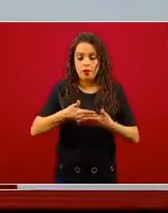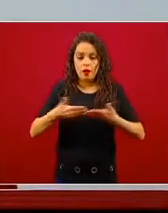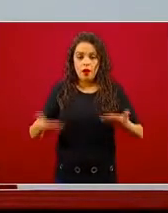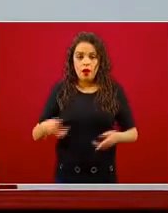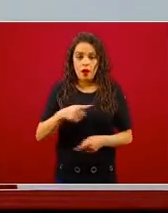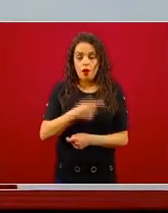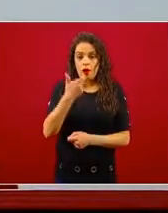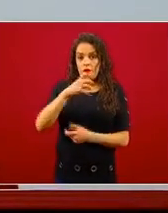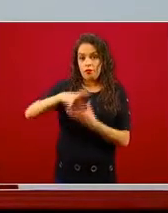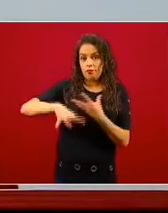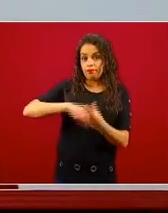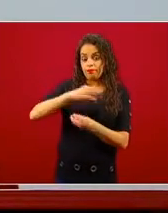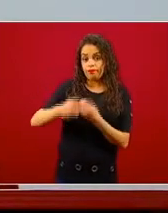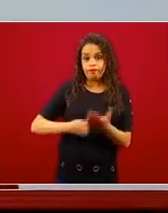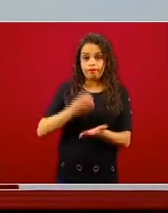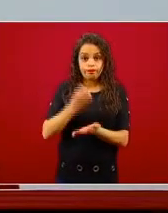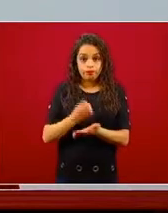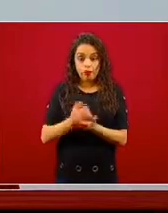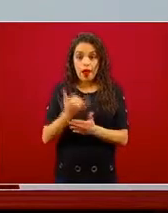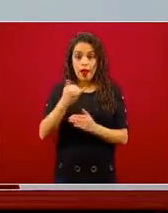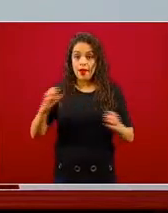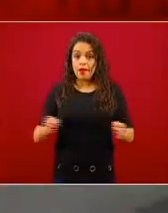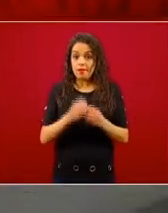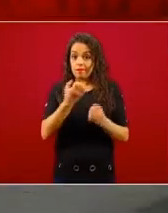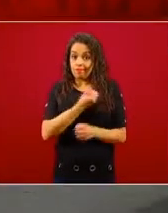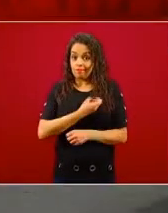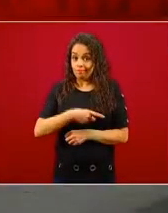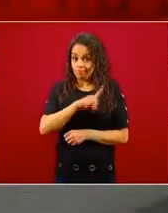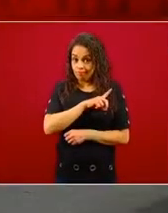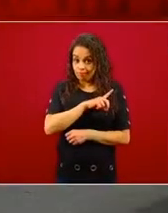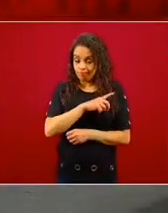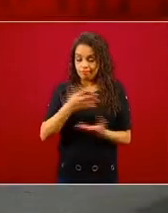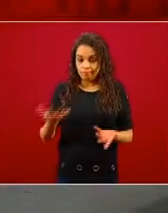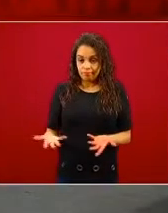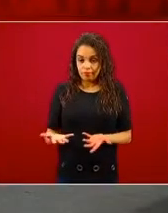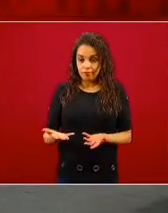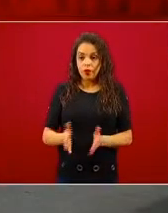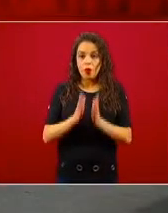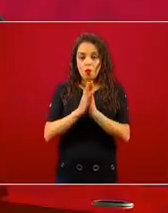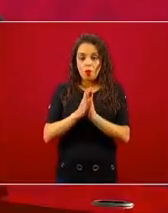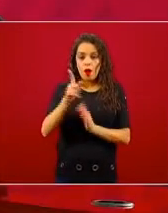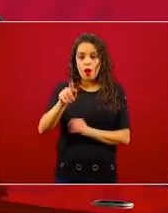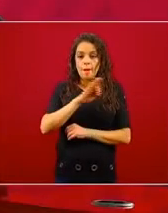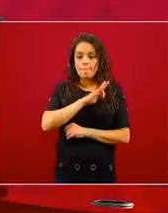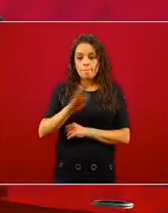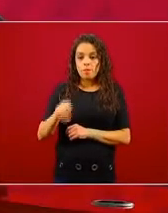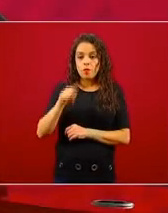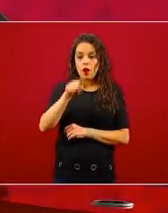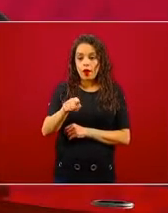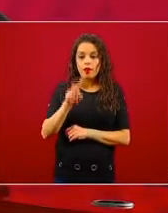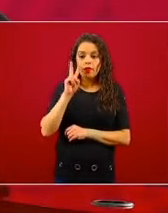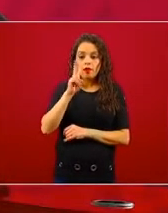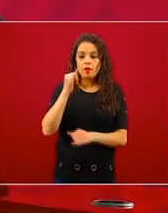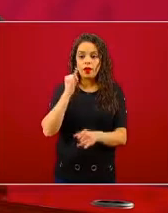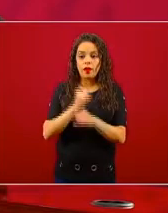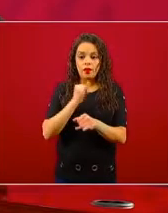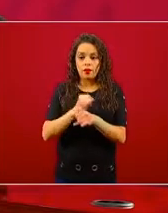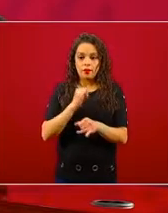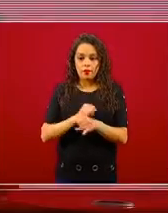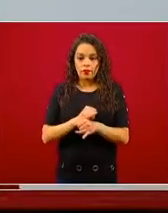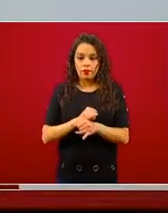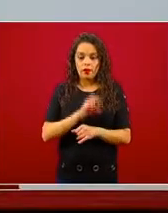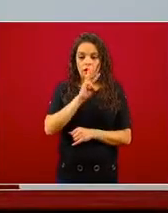workers within the context of the crisis that we are currently experiencing. So please go